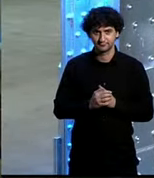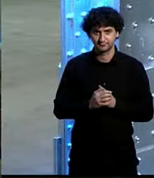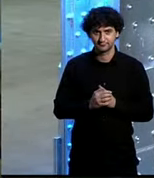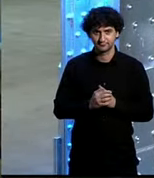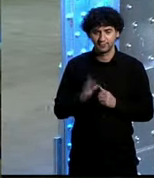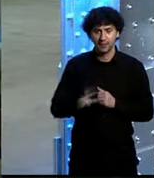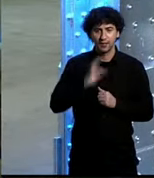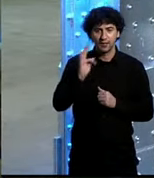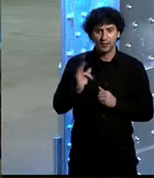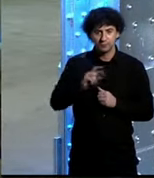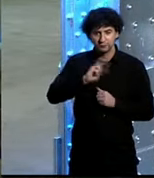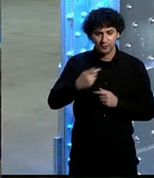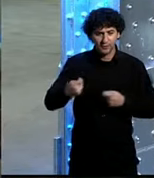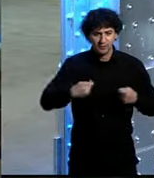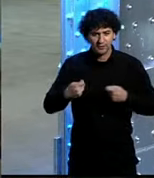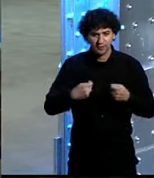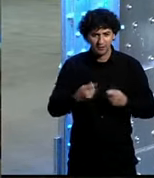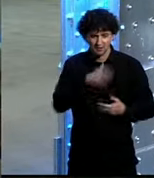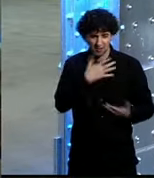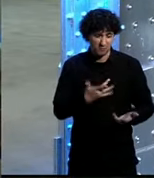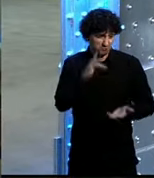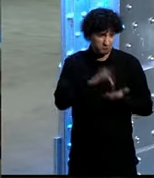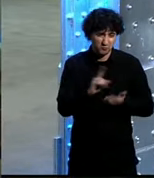perfect climate for new ideas.